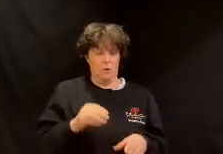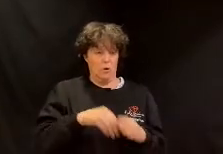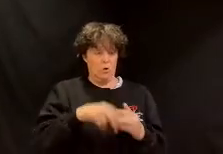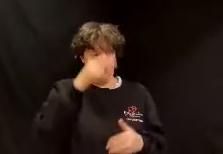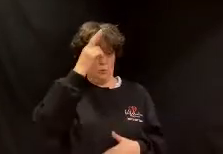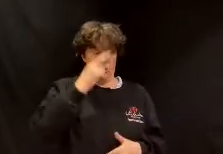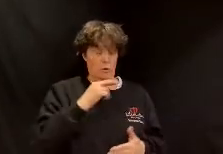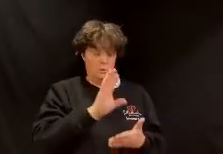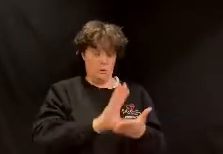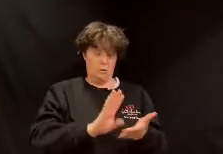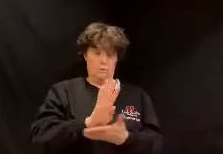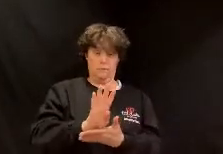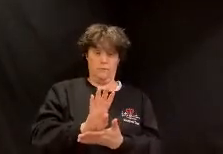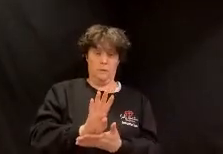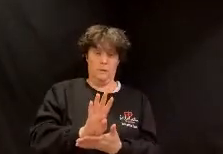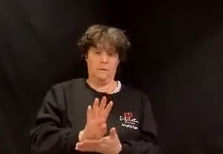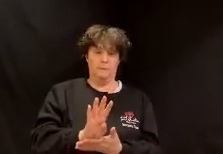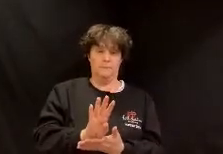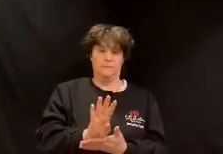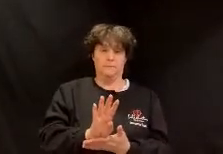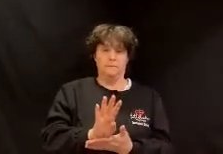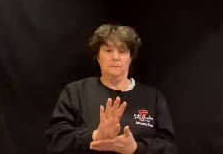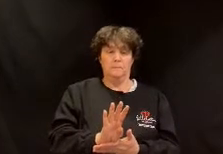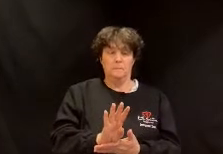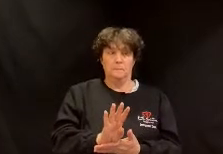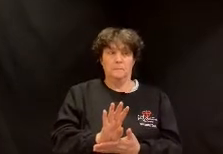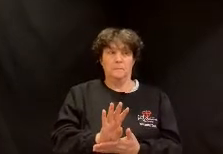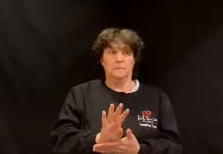Romans chapter 4. And this is where we'll...